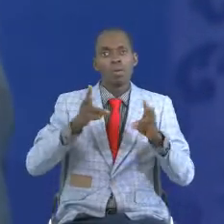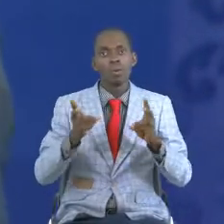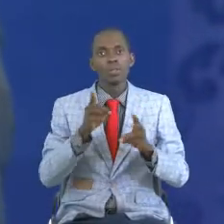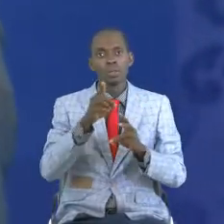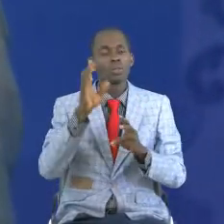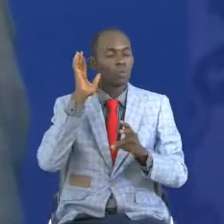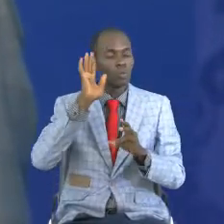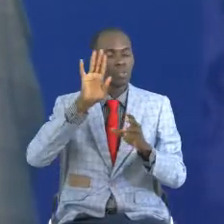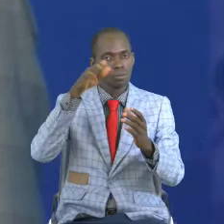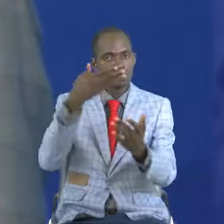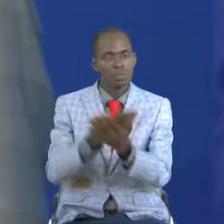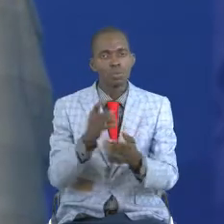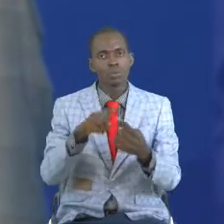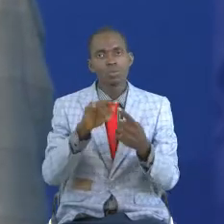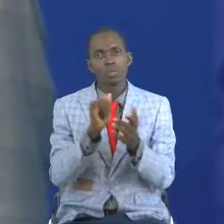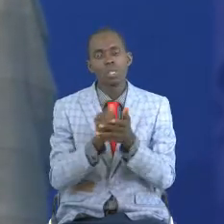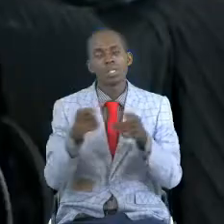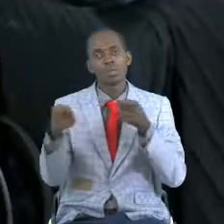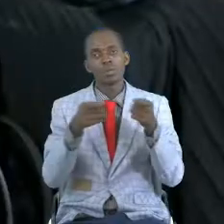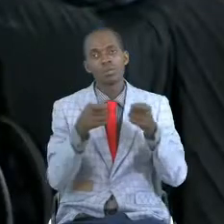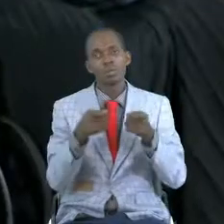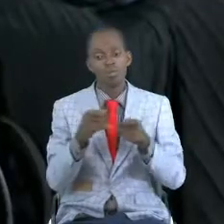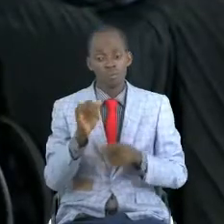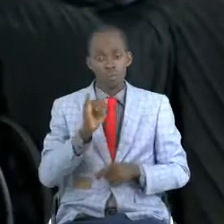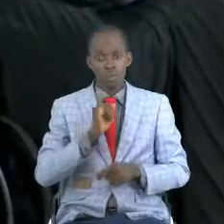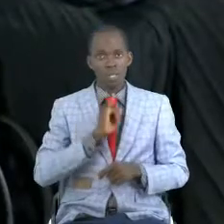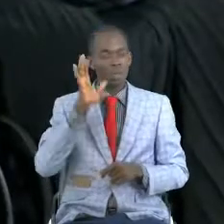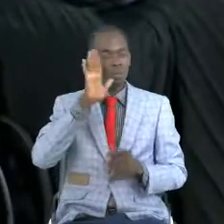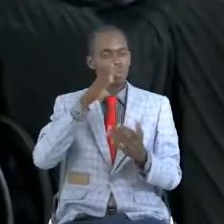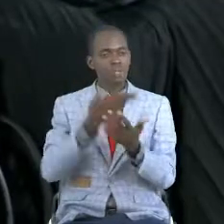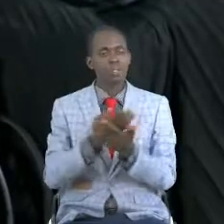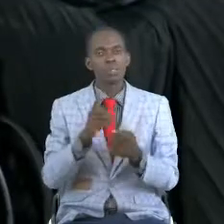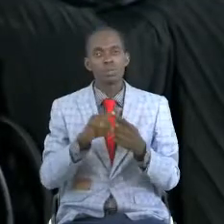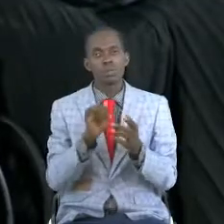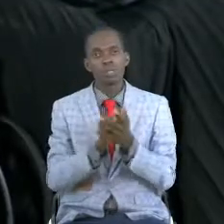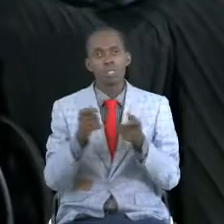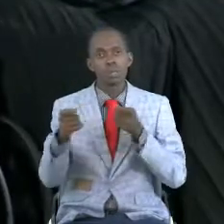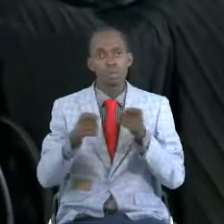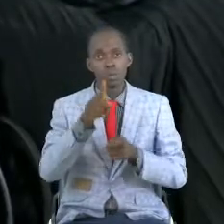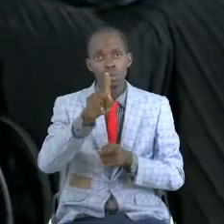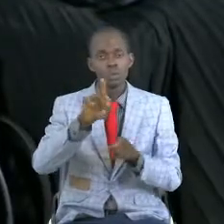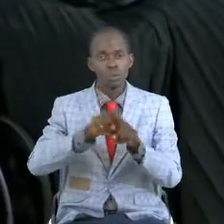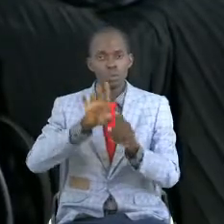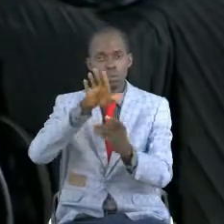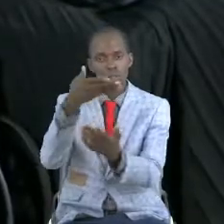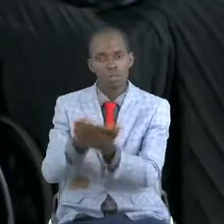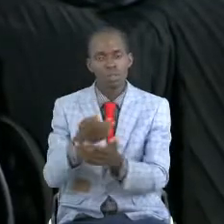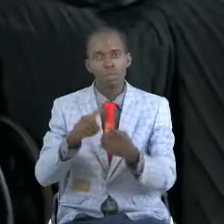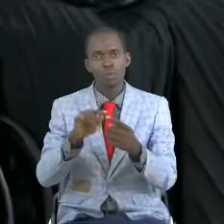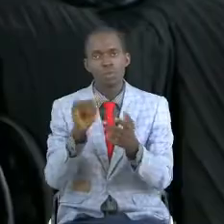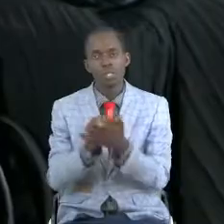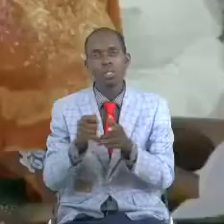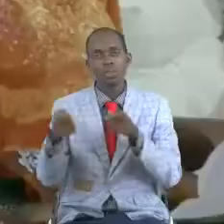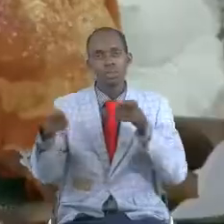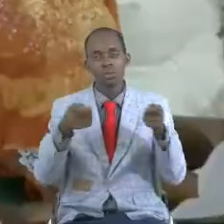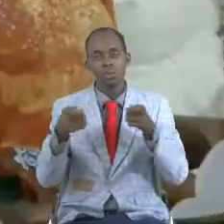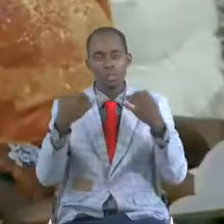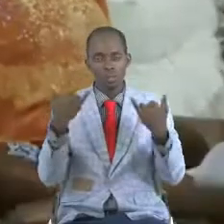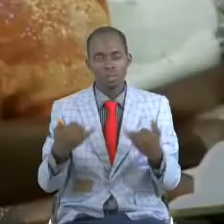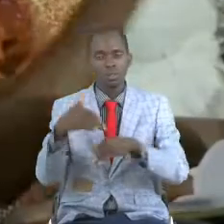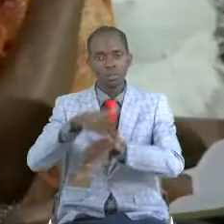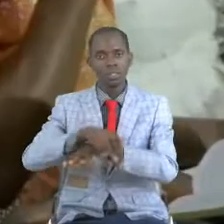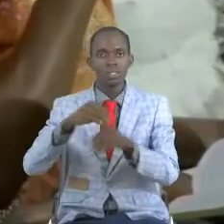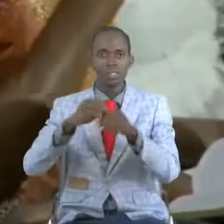dominion. I get to that dominion. And you get to that dominion tonight in Jesus'